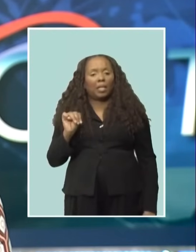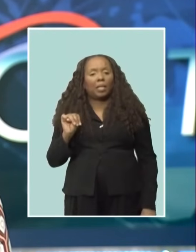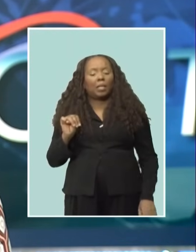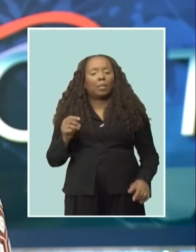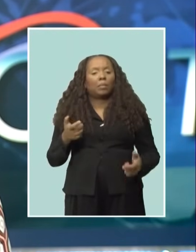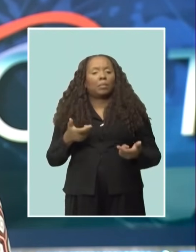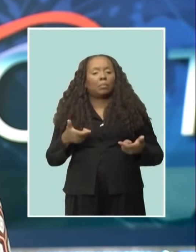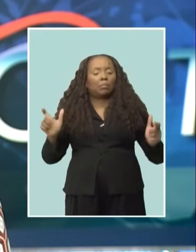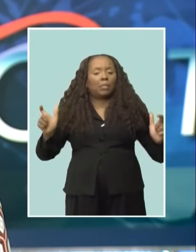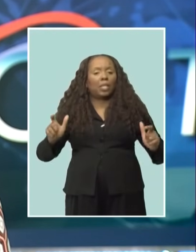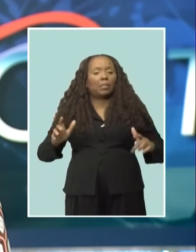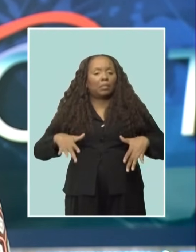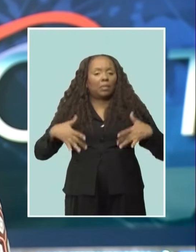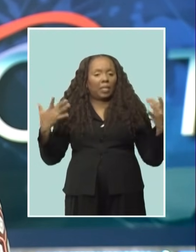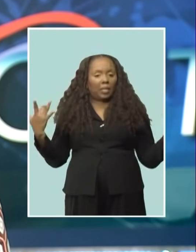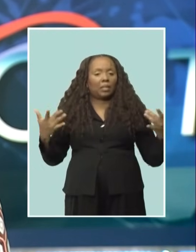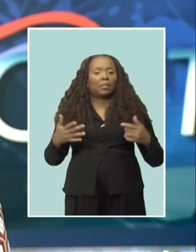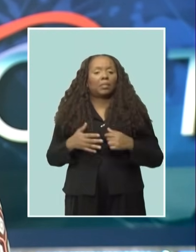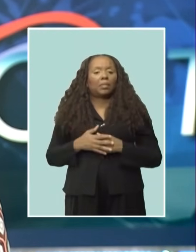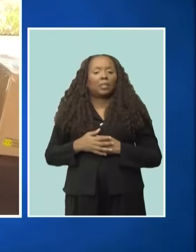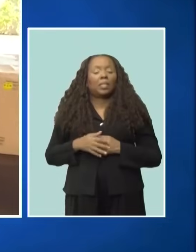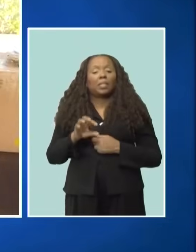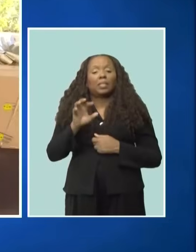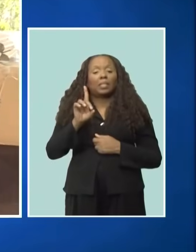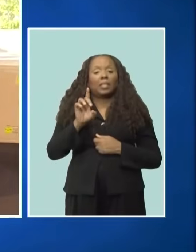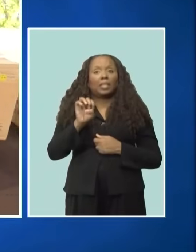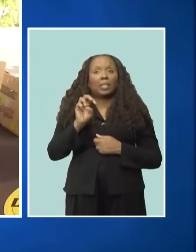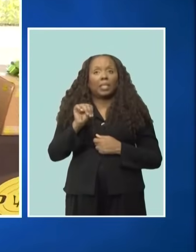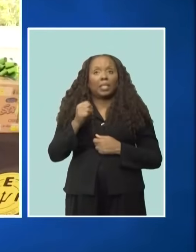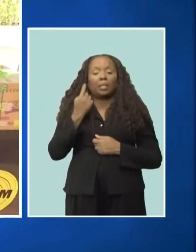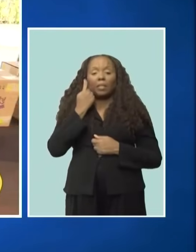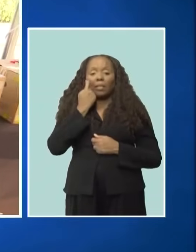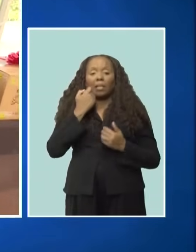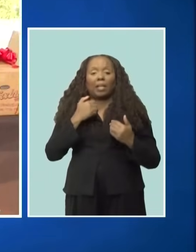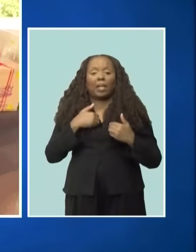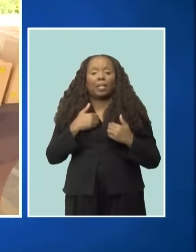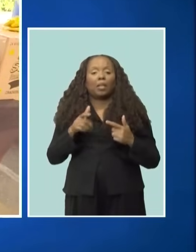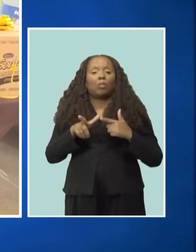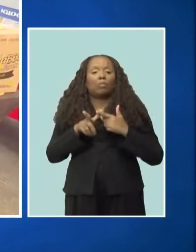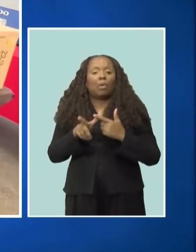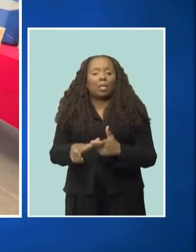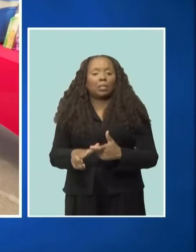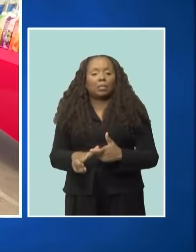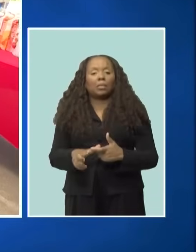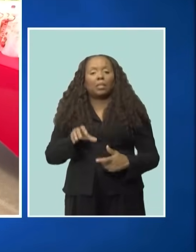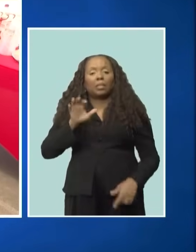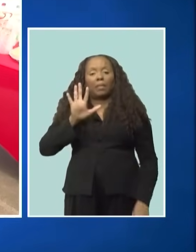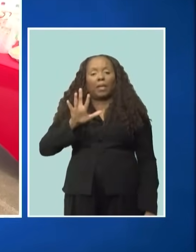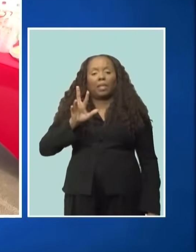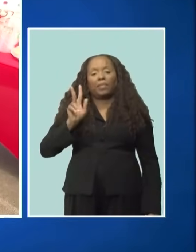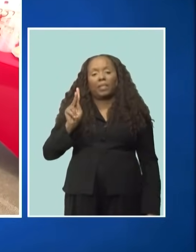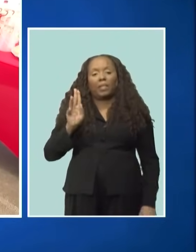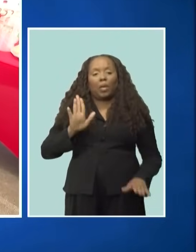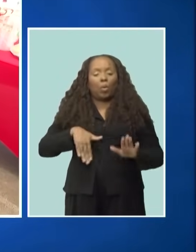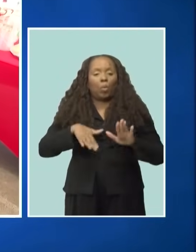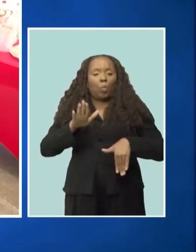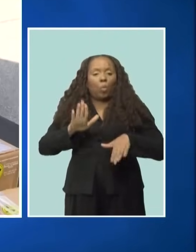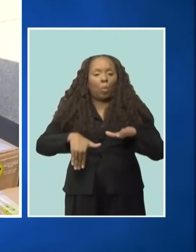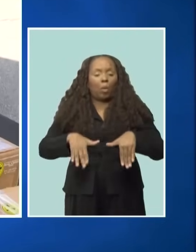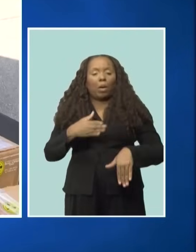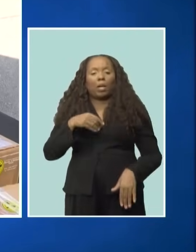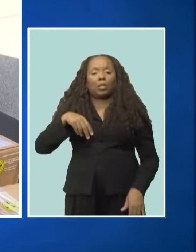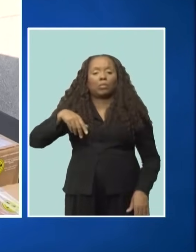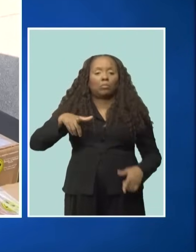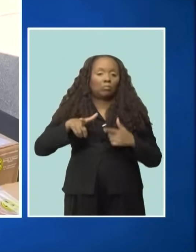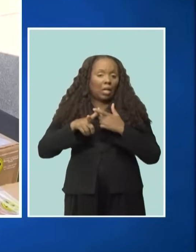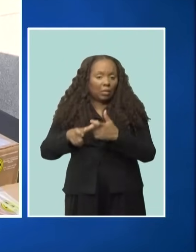The donations are part of the culmination of the DEM's Run Tsunami Run 5K Walk and Run, one of the activities held as